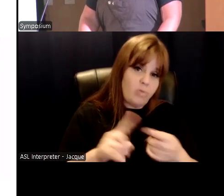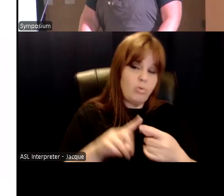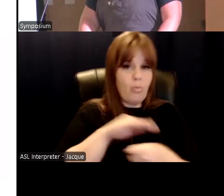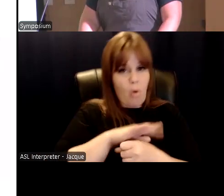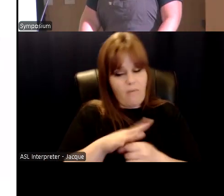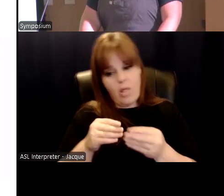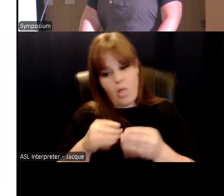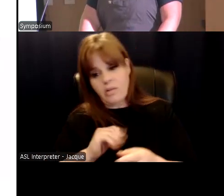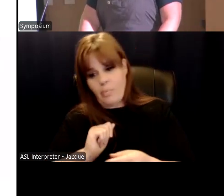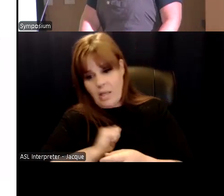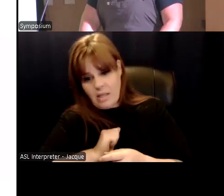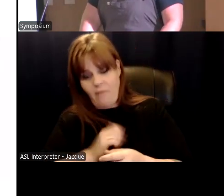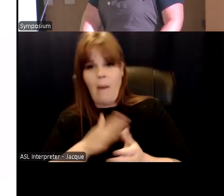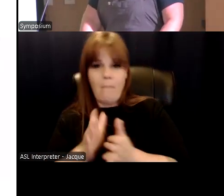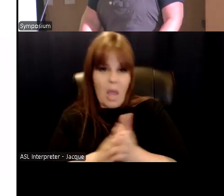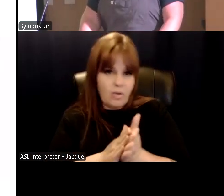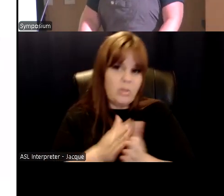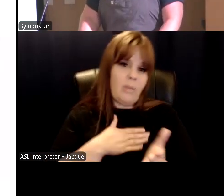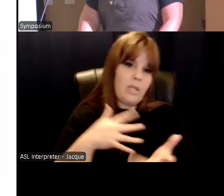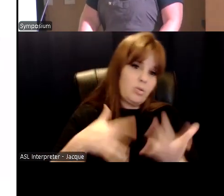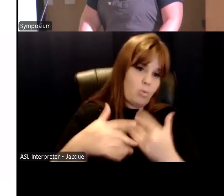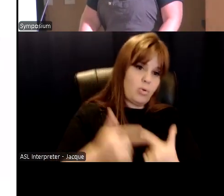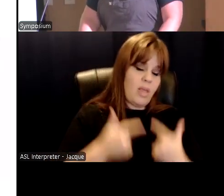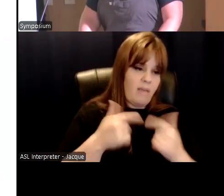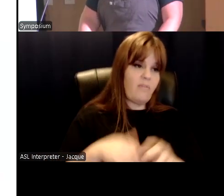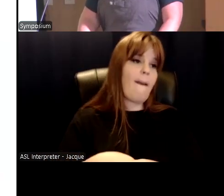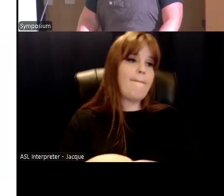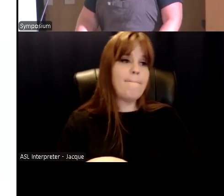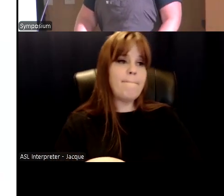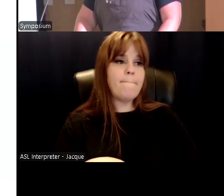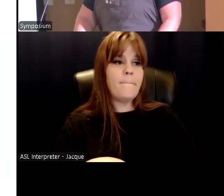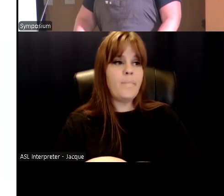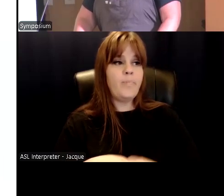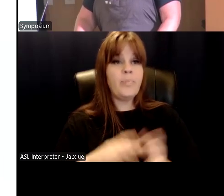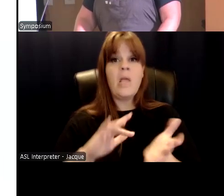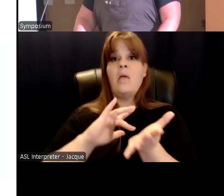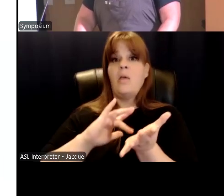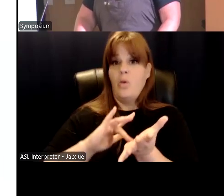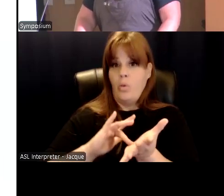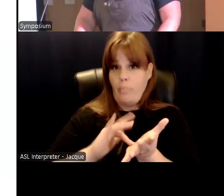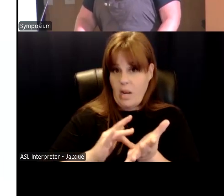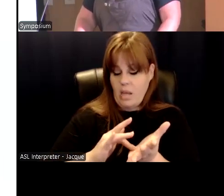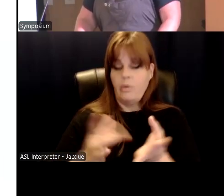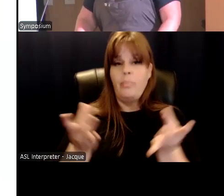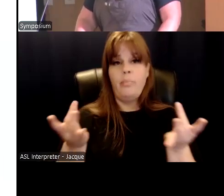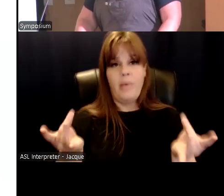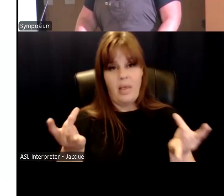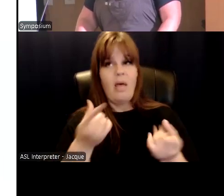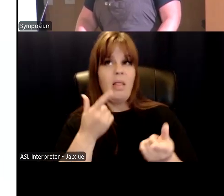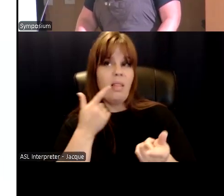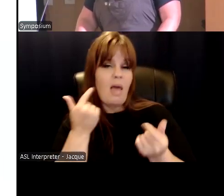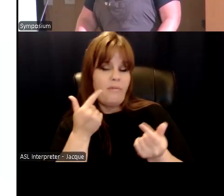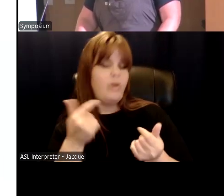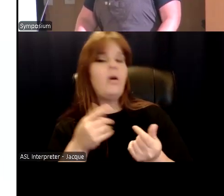myself, my passions, and my social life. Through medication, meditation, laughter, and focusing